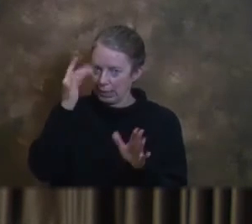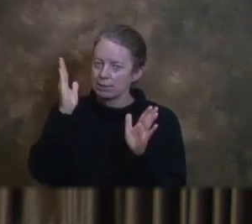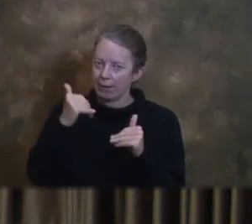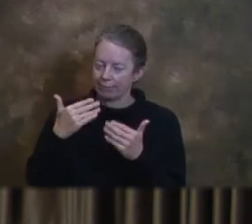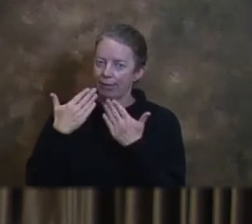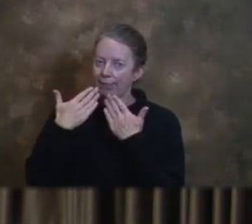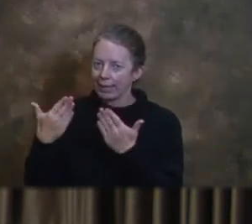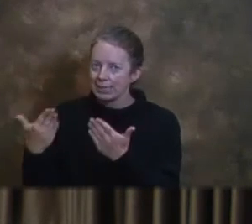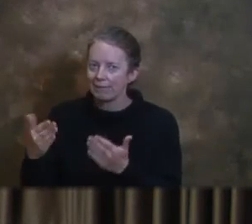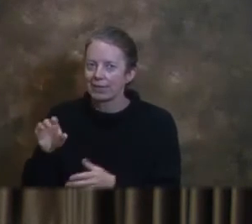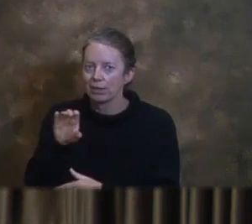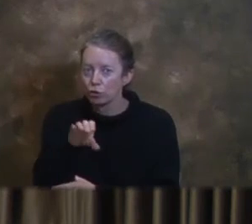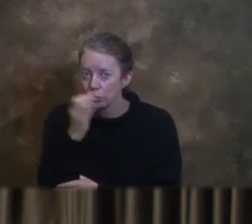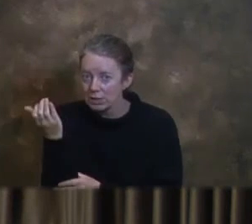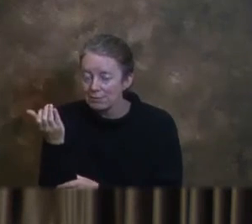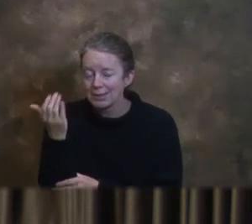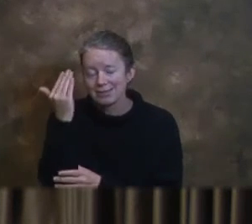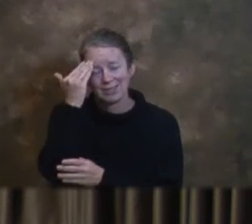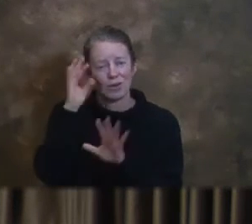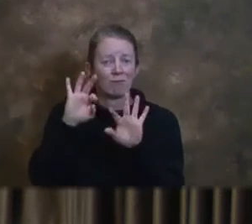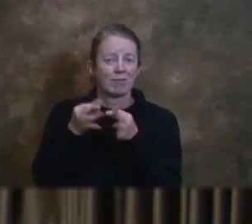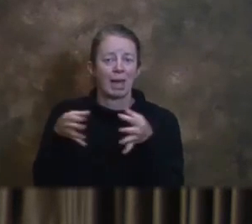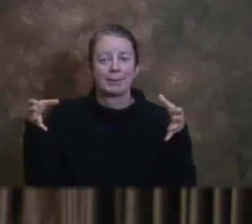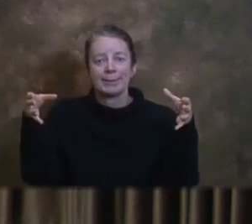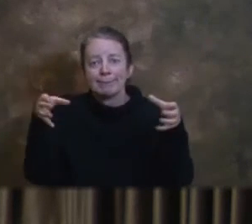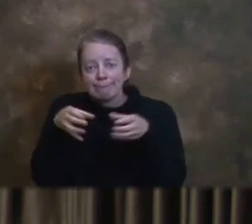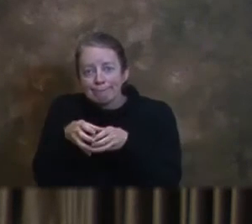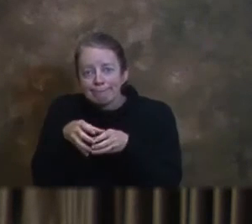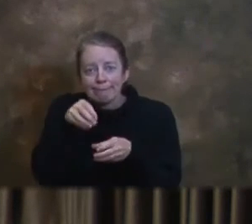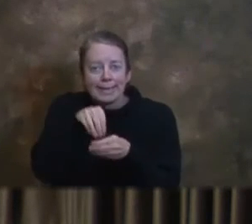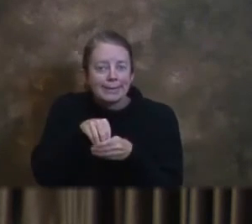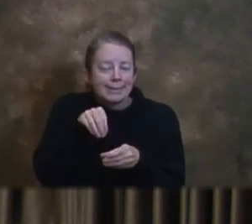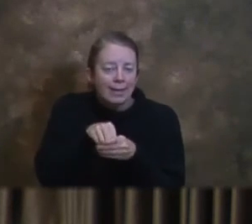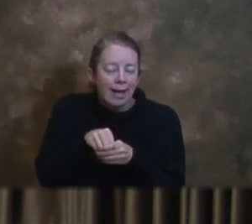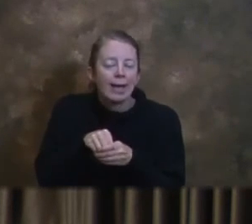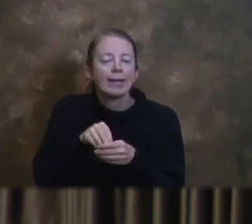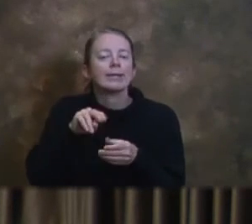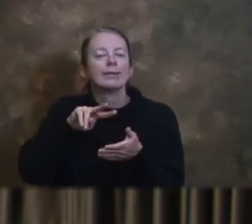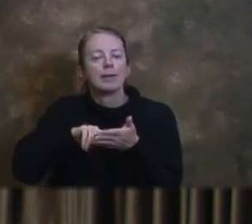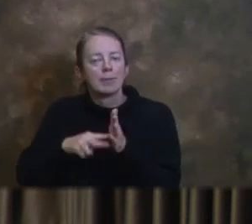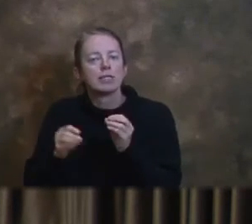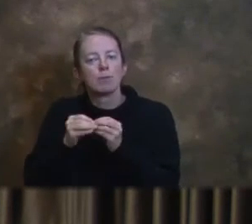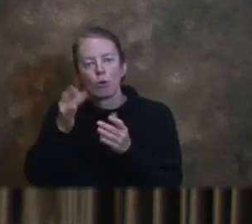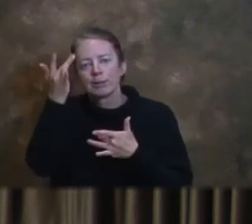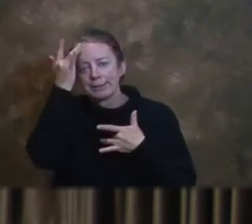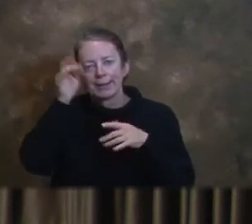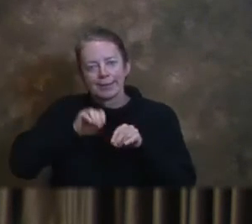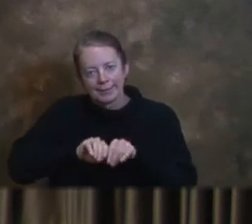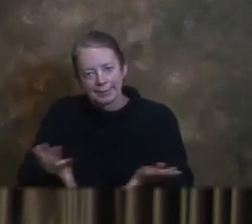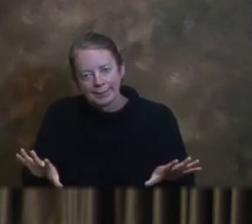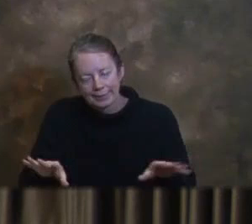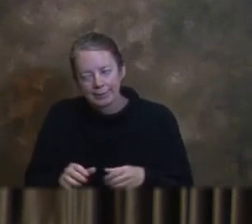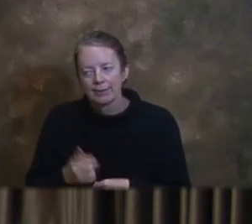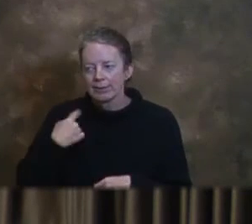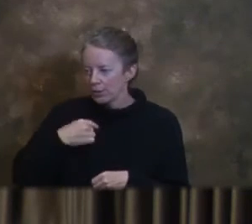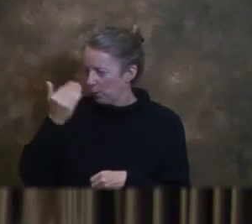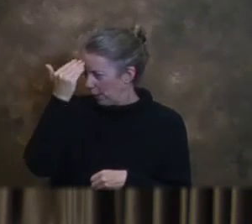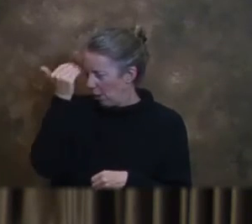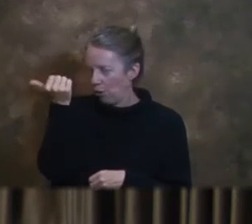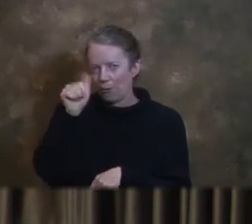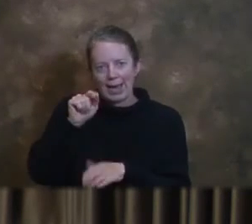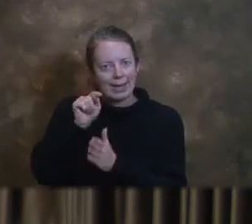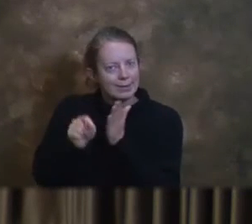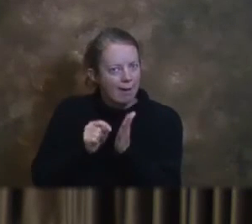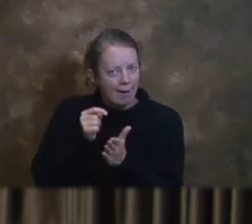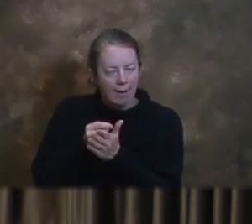and Christmas with gatherings of family members in indoor spaces will increase spread, we know that any time where we're